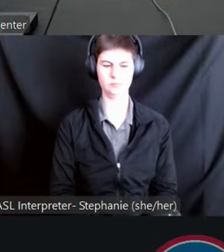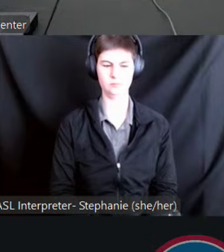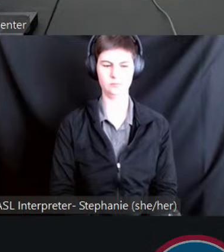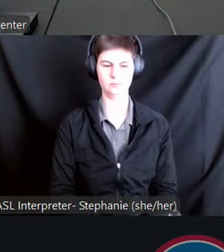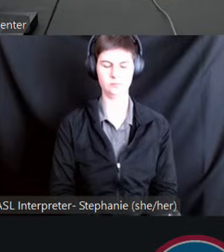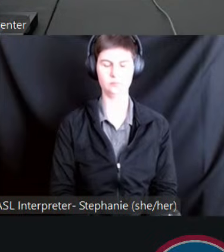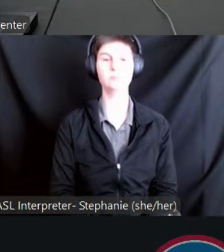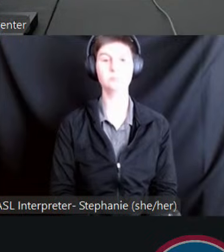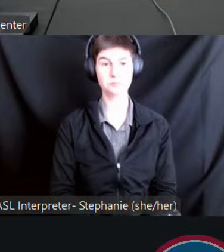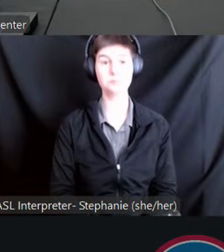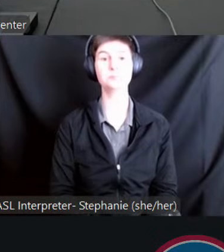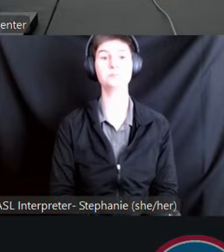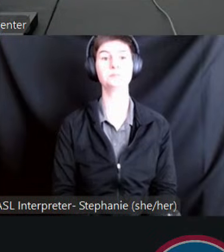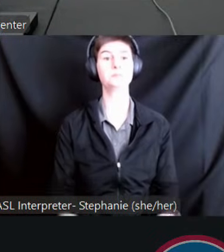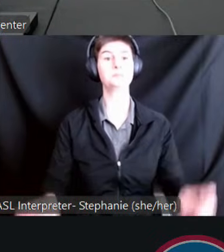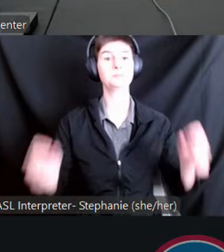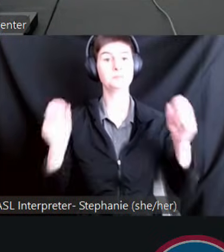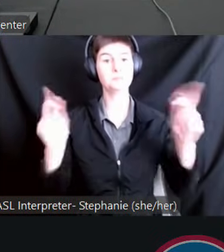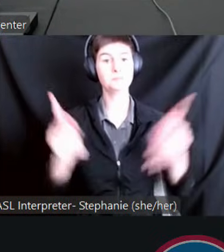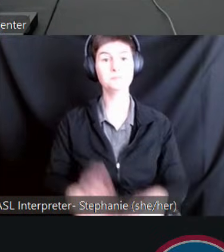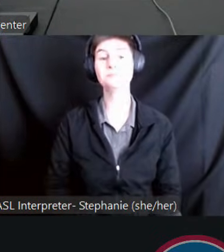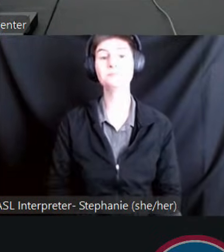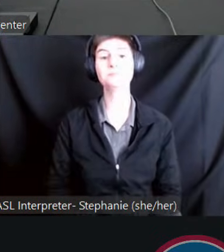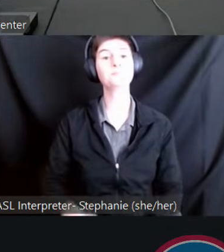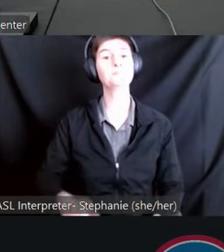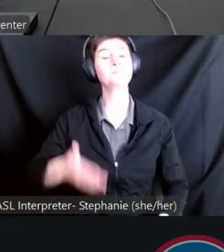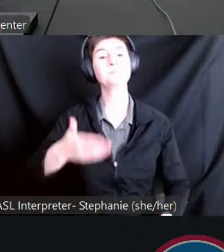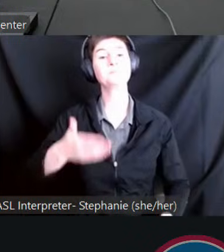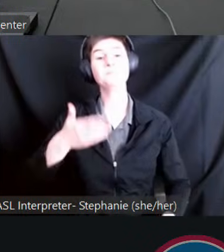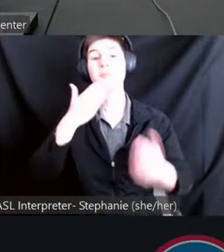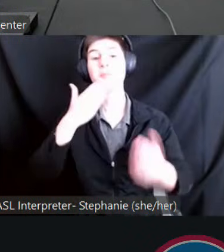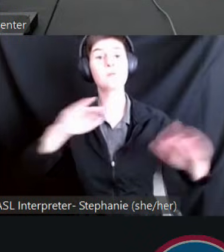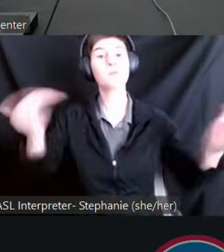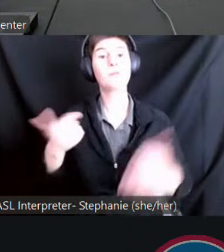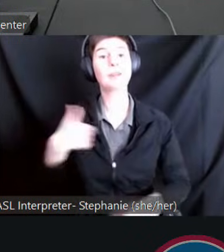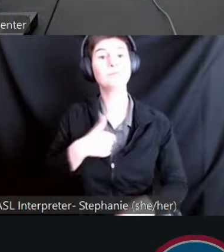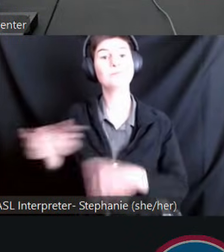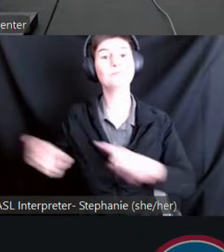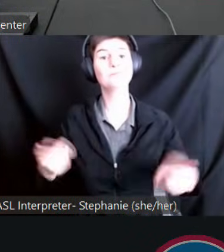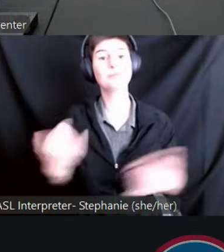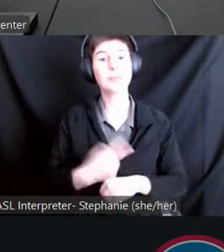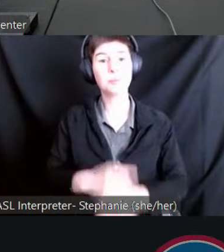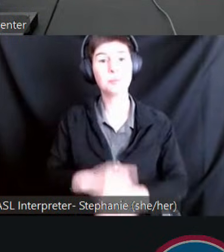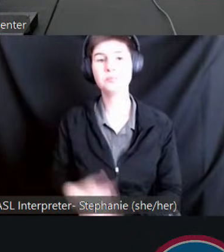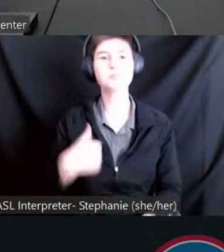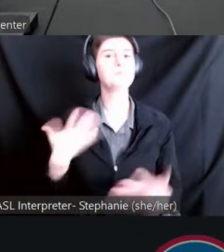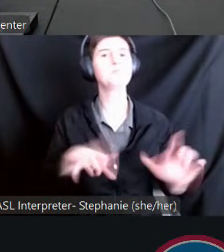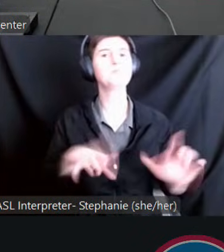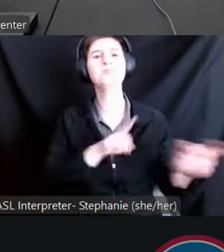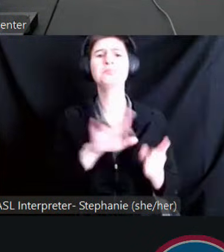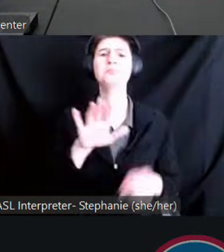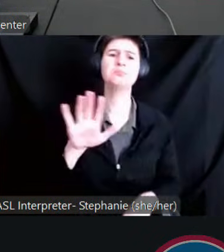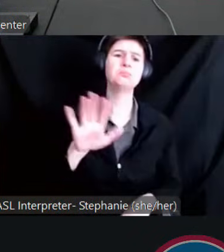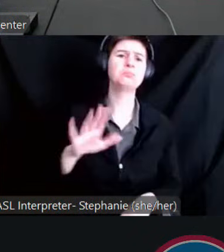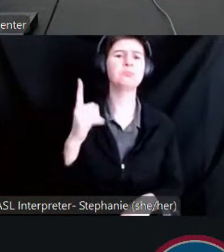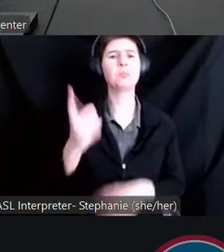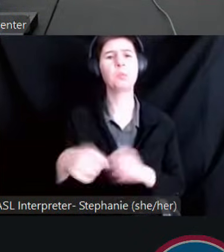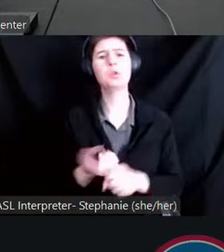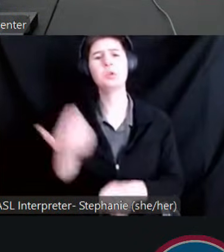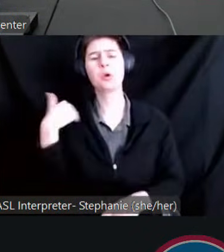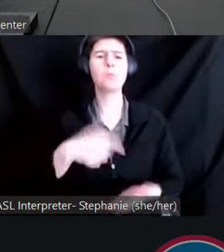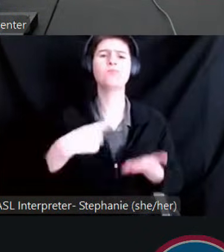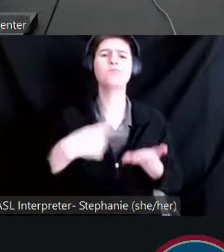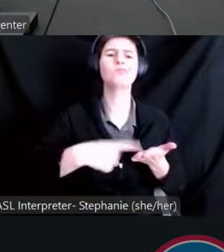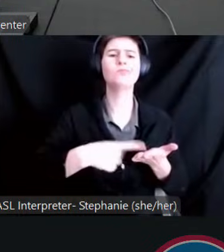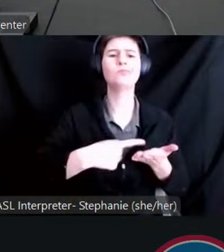All right. Well, thanks for having us today. I met with some of you guys about a year ago to talk about the Bus Vision project. My name